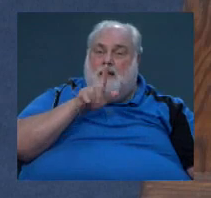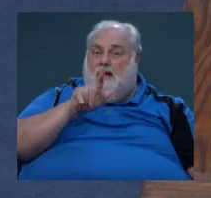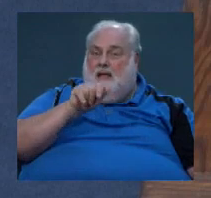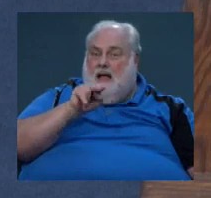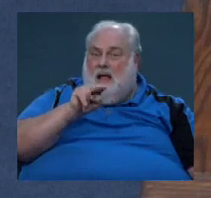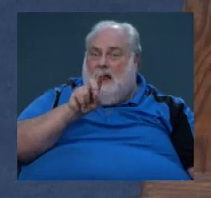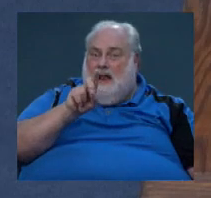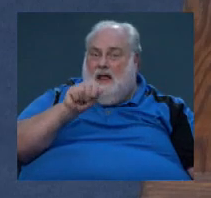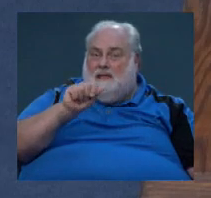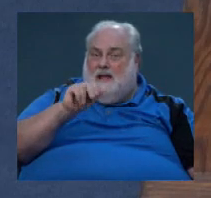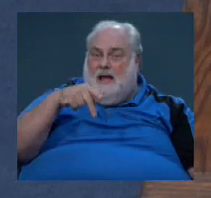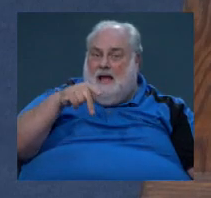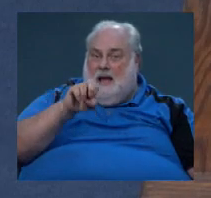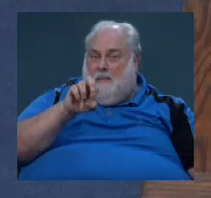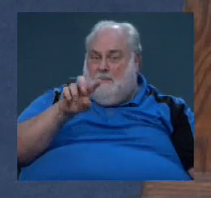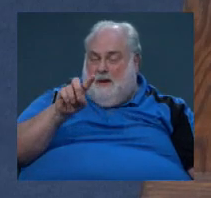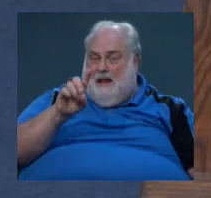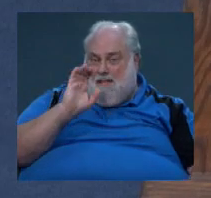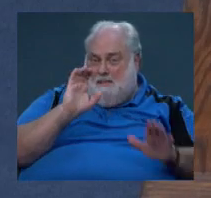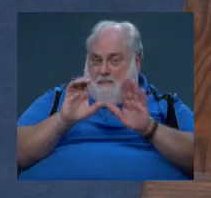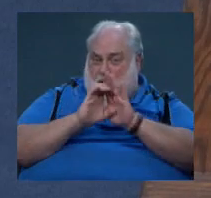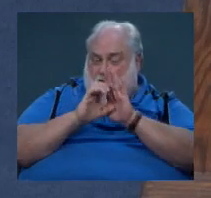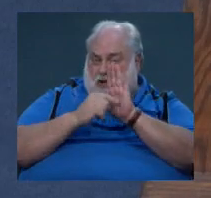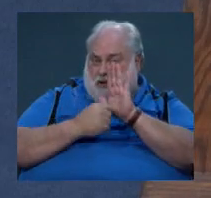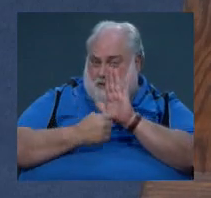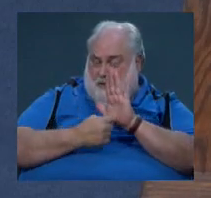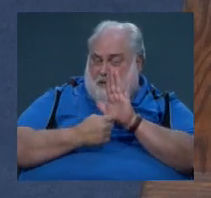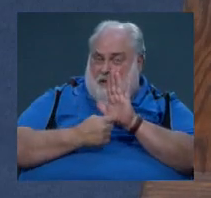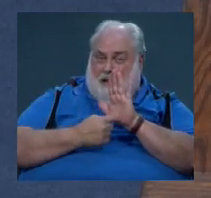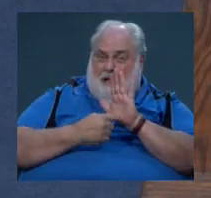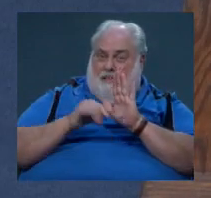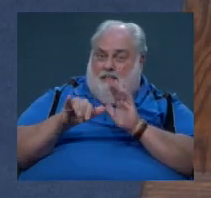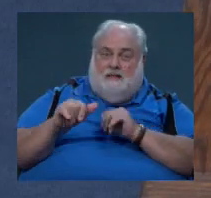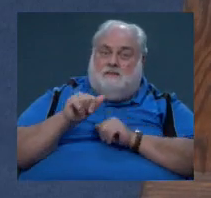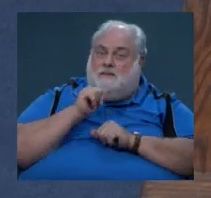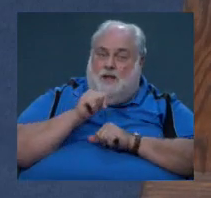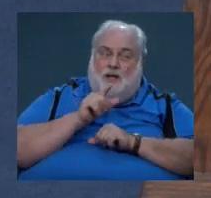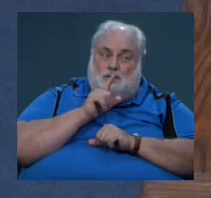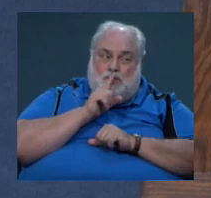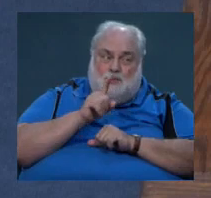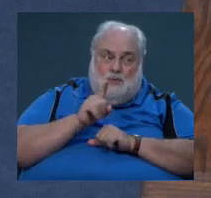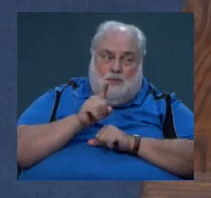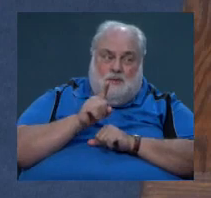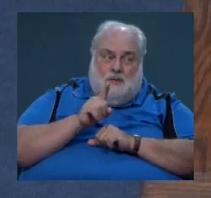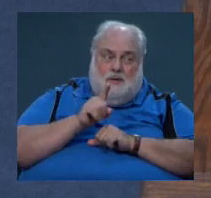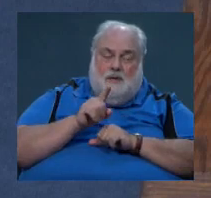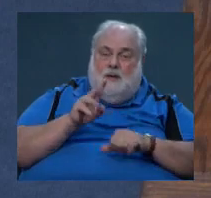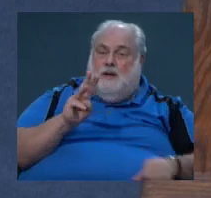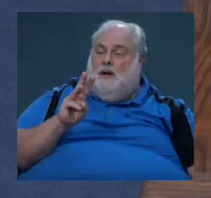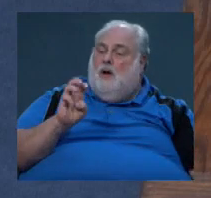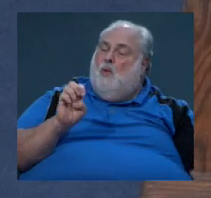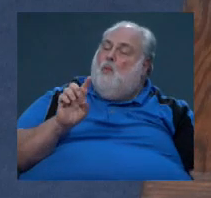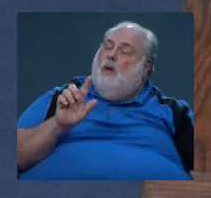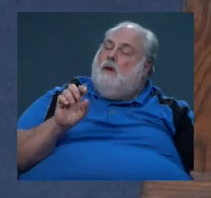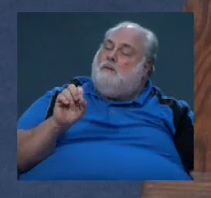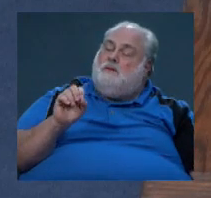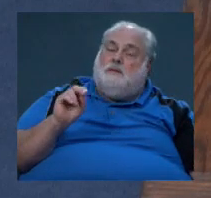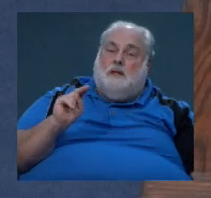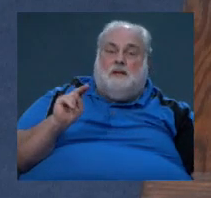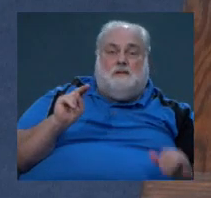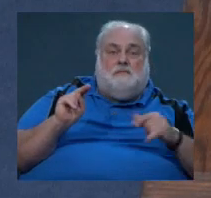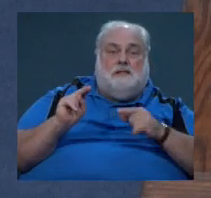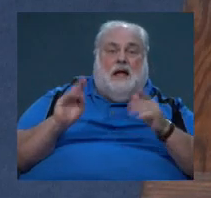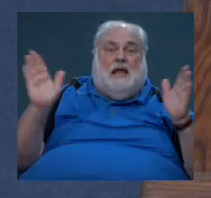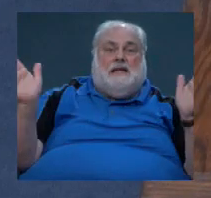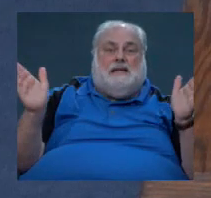and everything, and you can look at those and tell by that it's not landscaped. Weldon is a narrow street. There